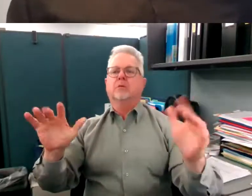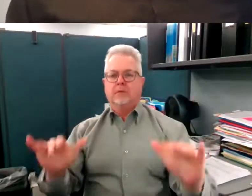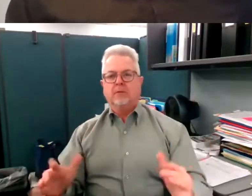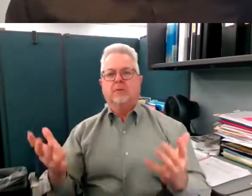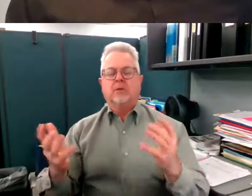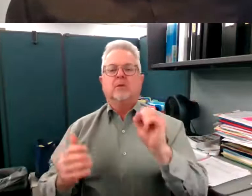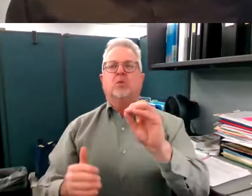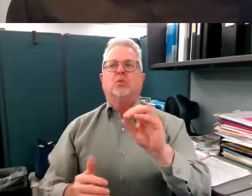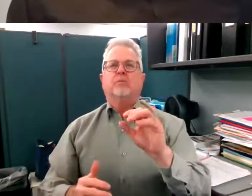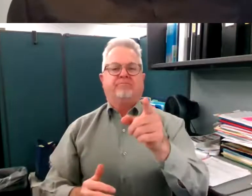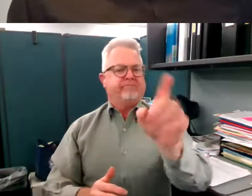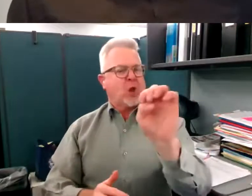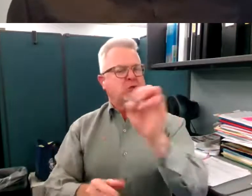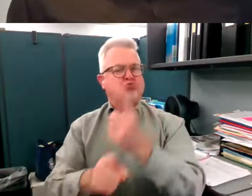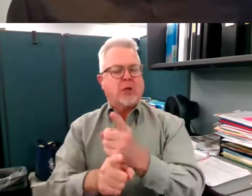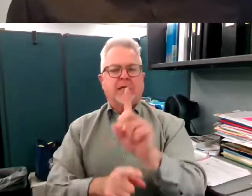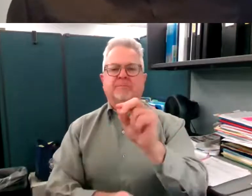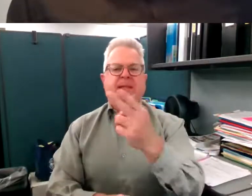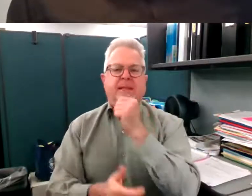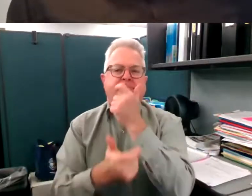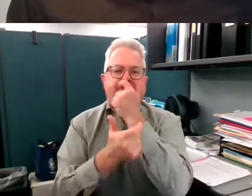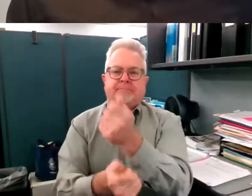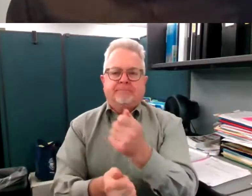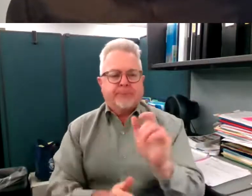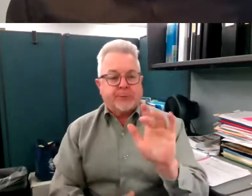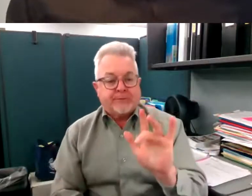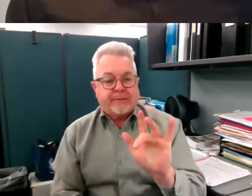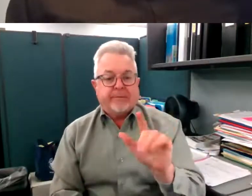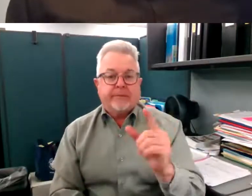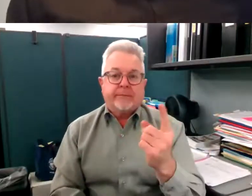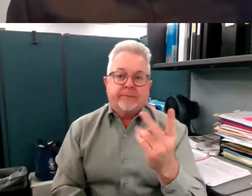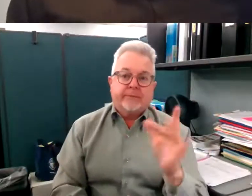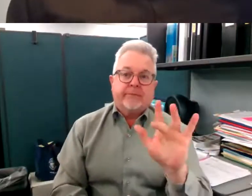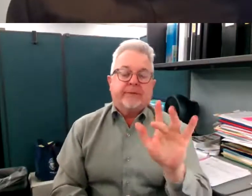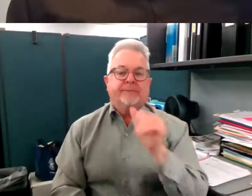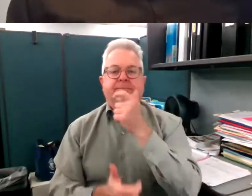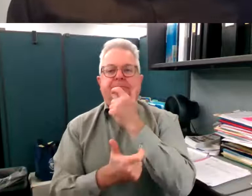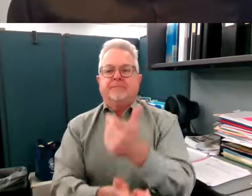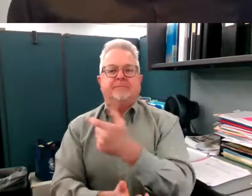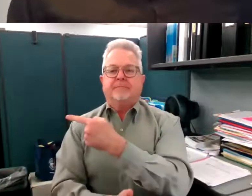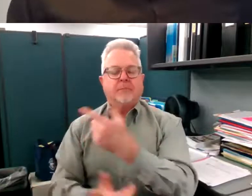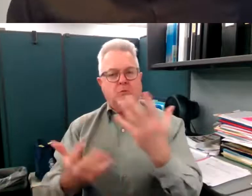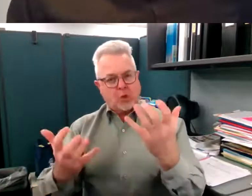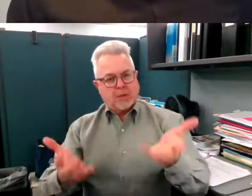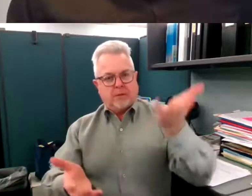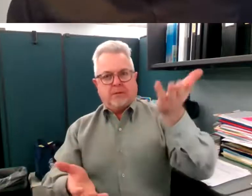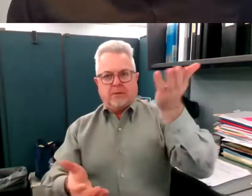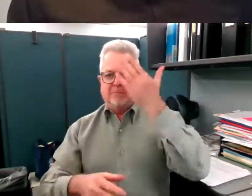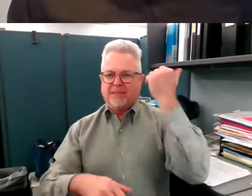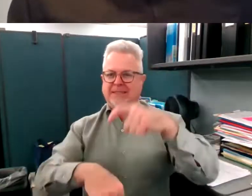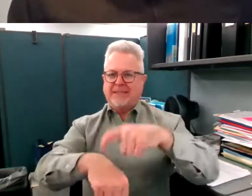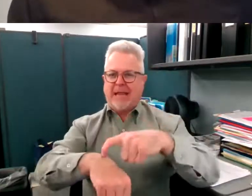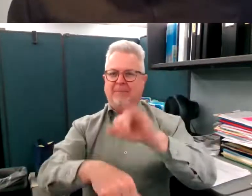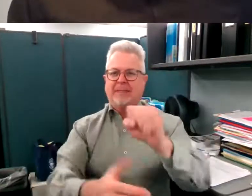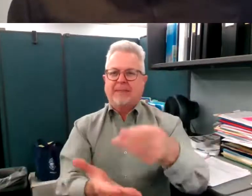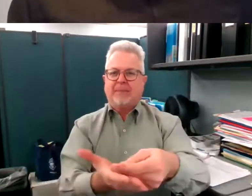to see, 200 in a week. So we want to gauge the interest. We want to